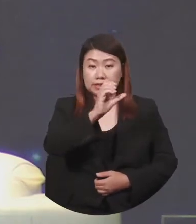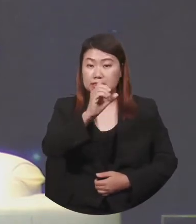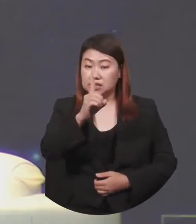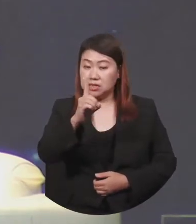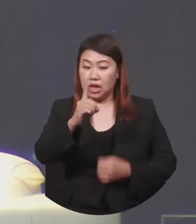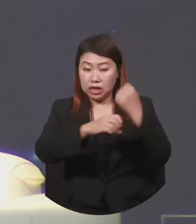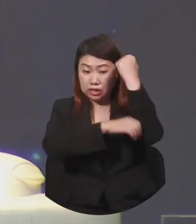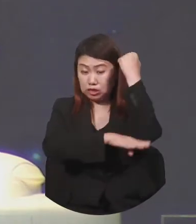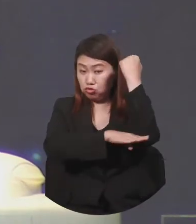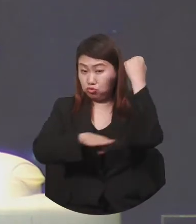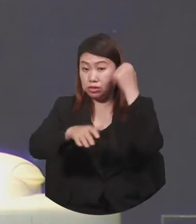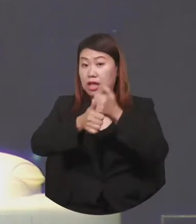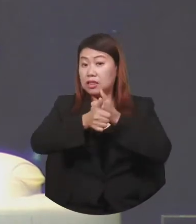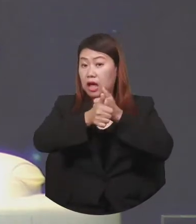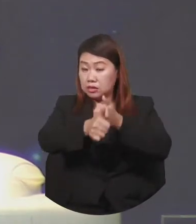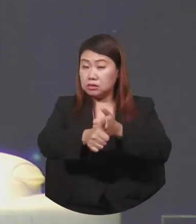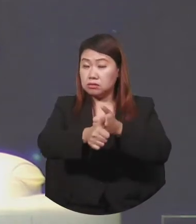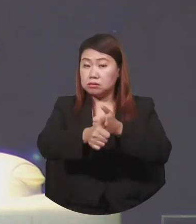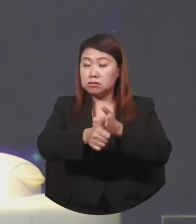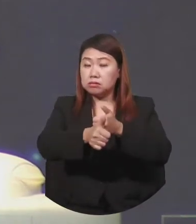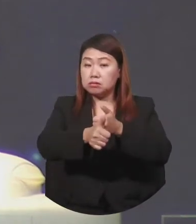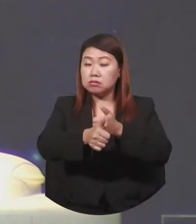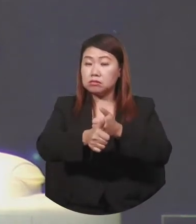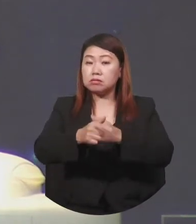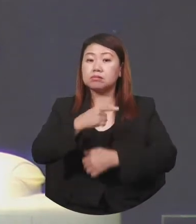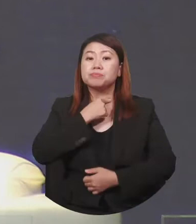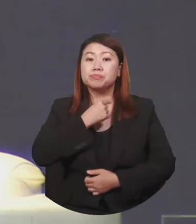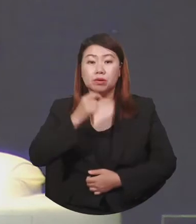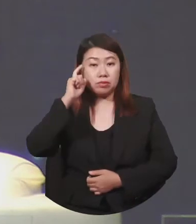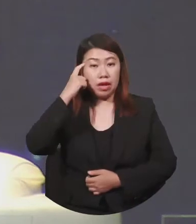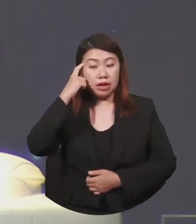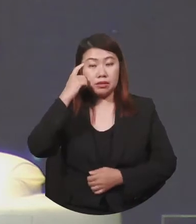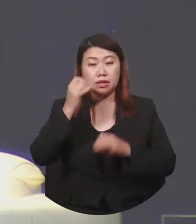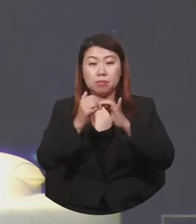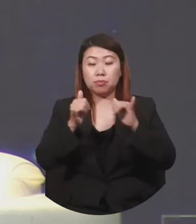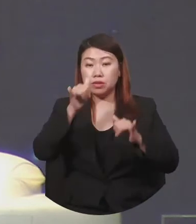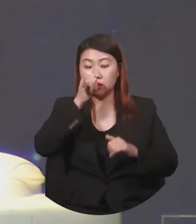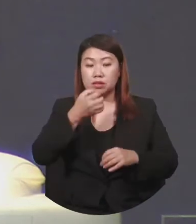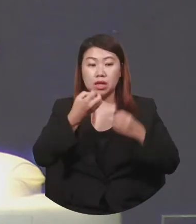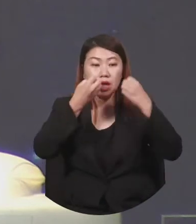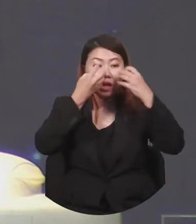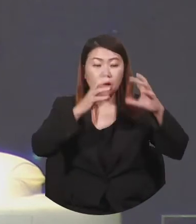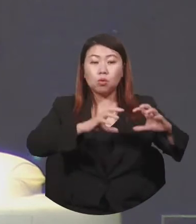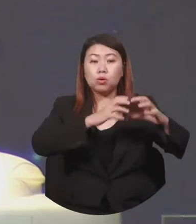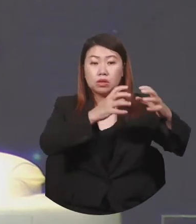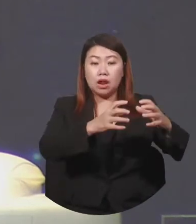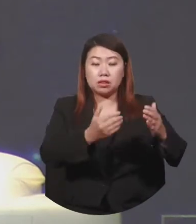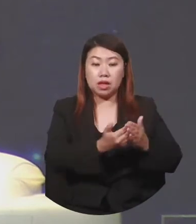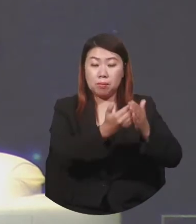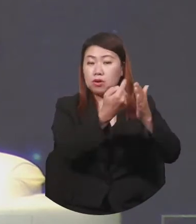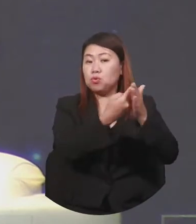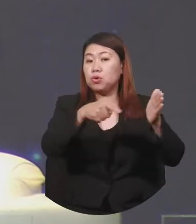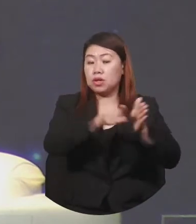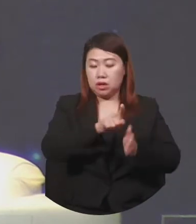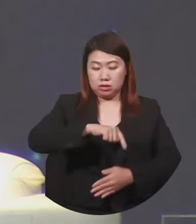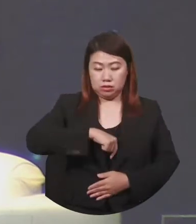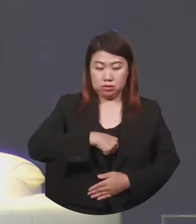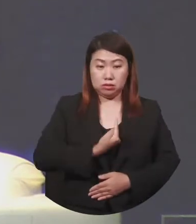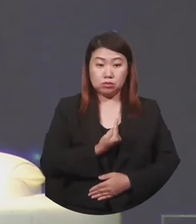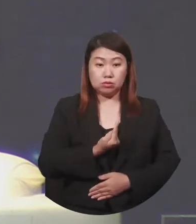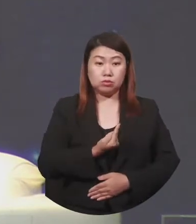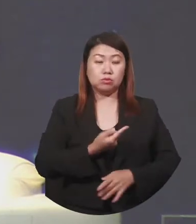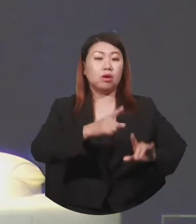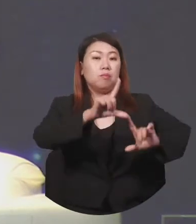while others choose to pursue their own models of development, and that includes how the projects are